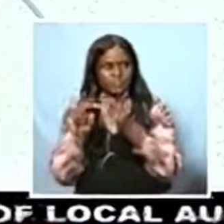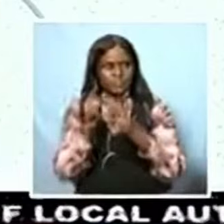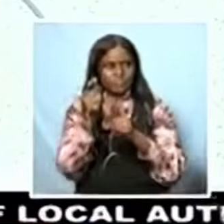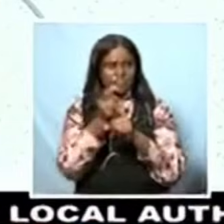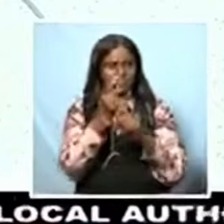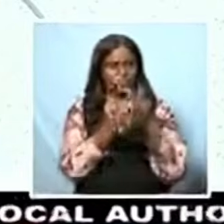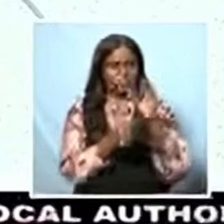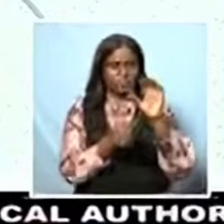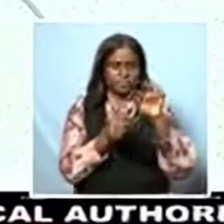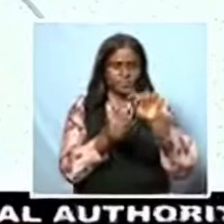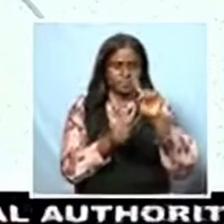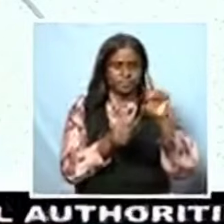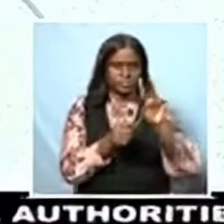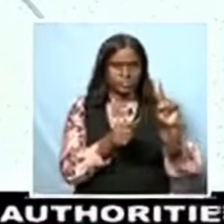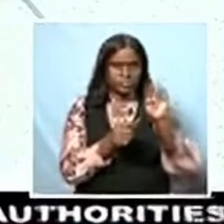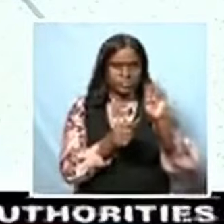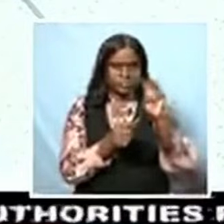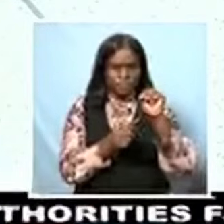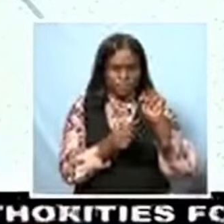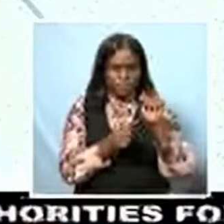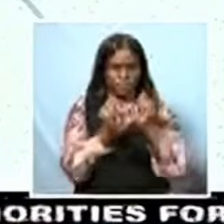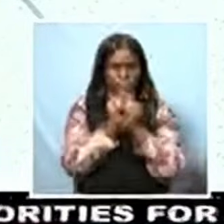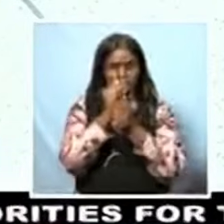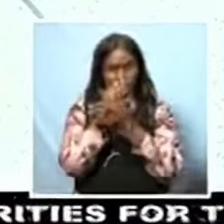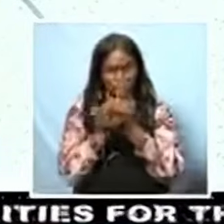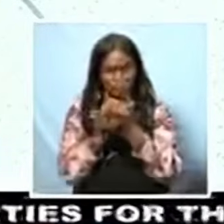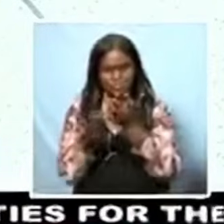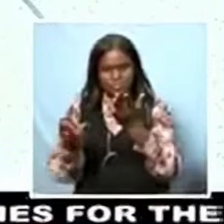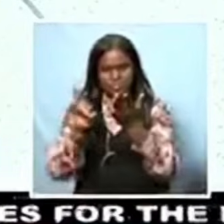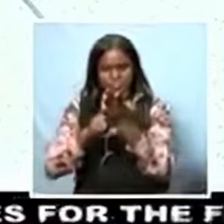from ZEMA and some